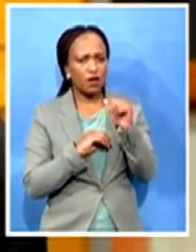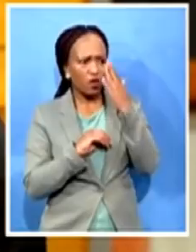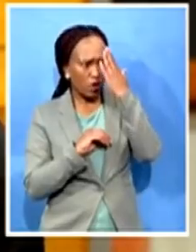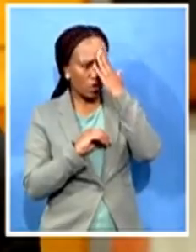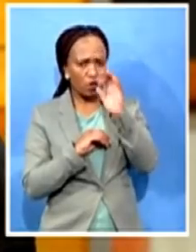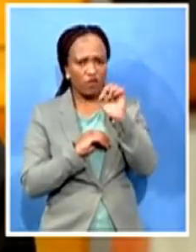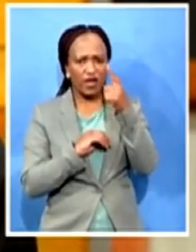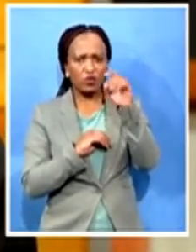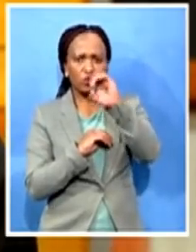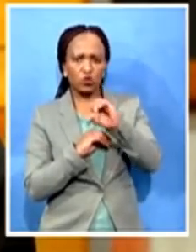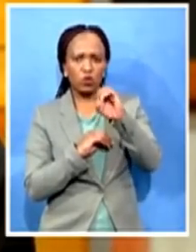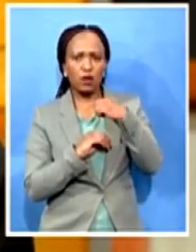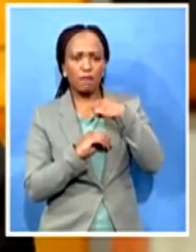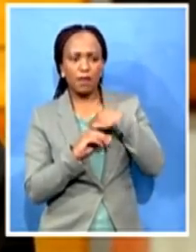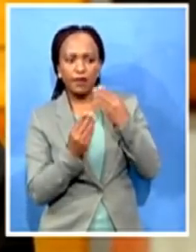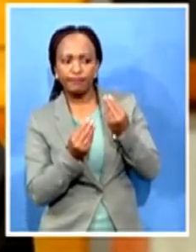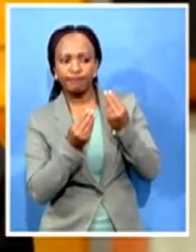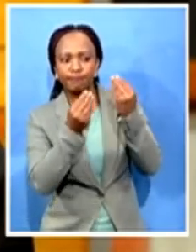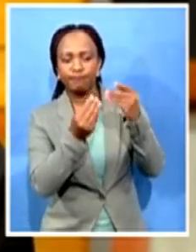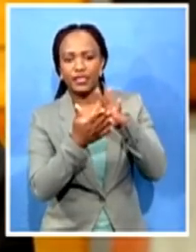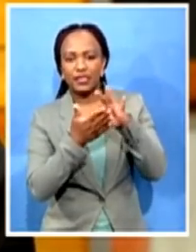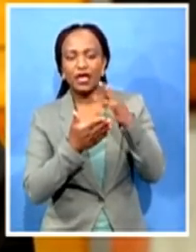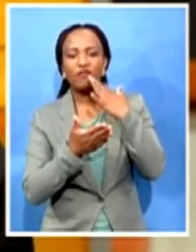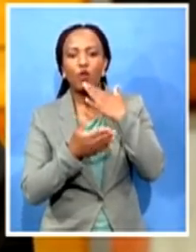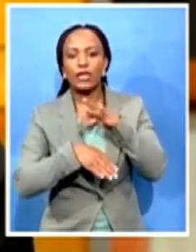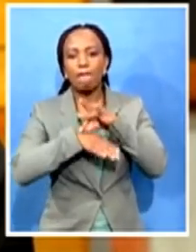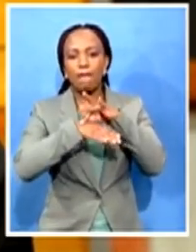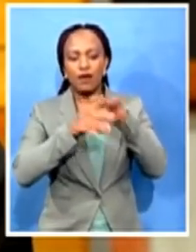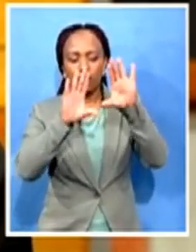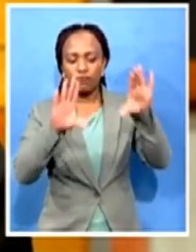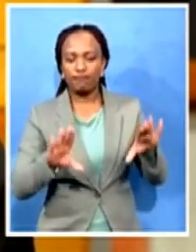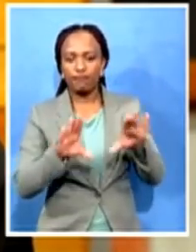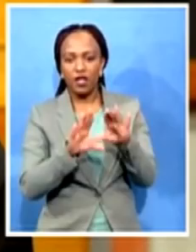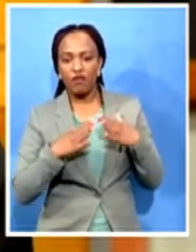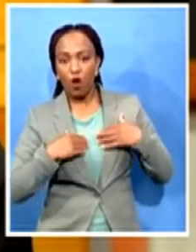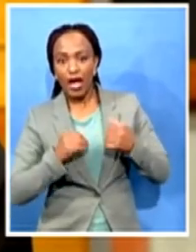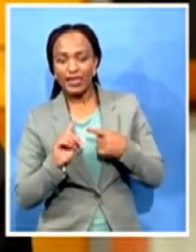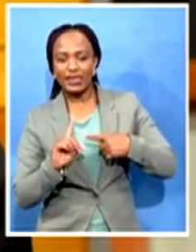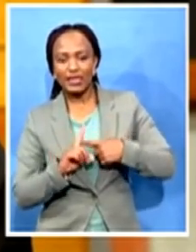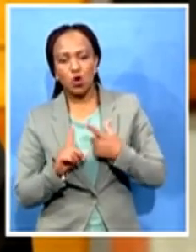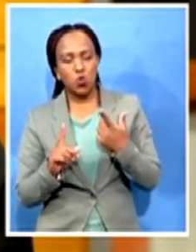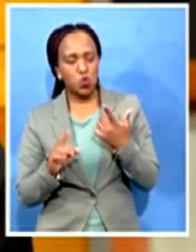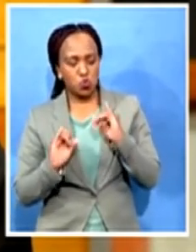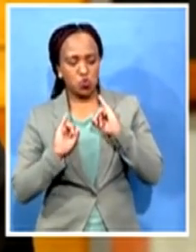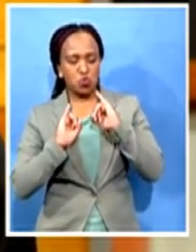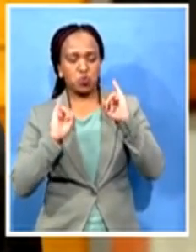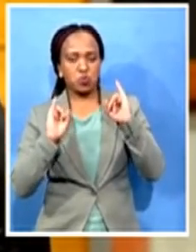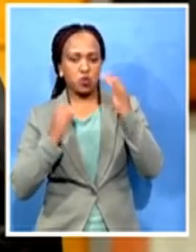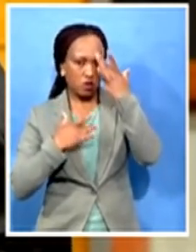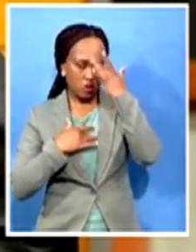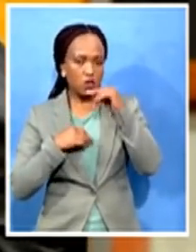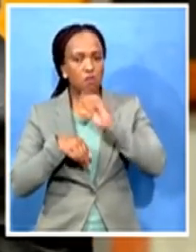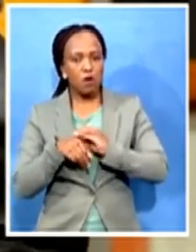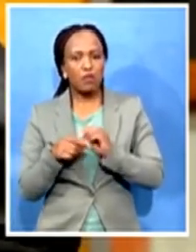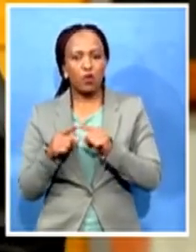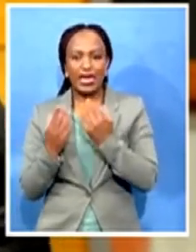the medical certificates. His health has unfortunately taken a turn for the worse as well. So this is another aspect that we'll have to deal with and consider. But